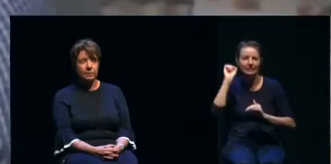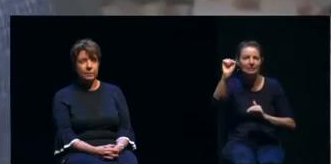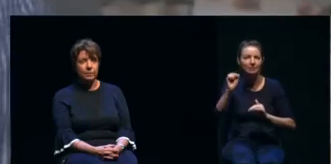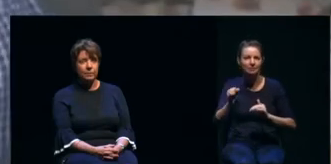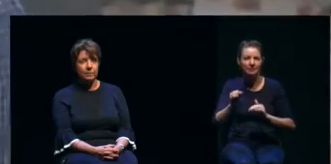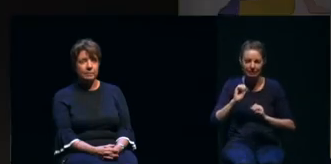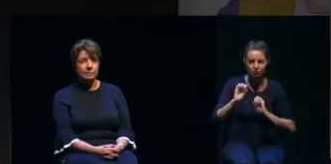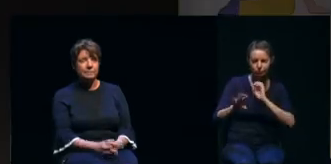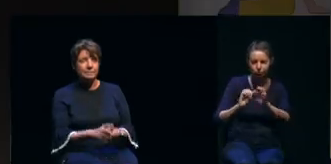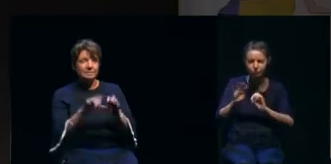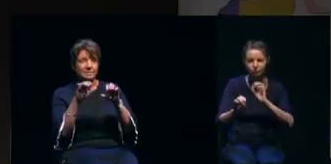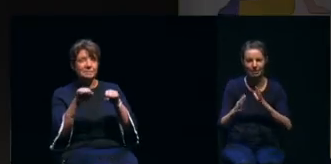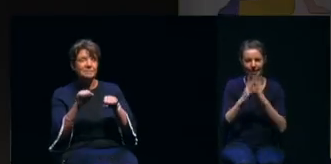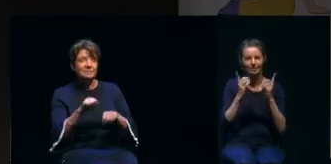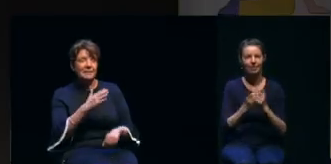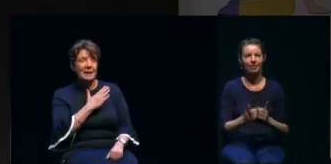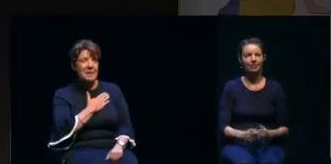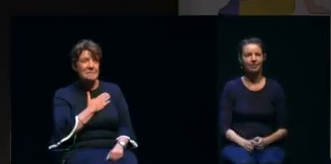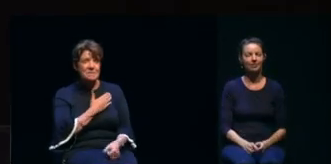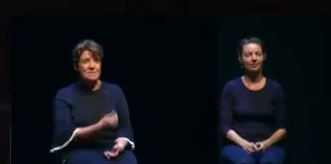got. Yeah, I love it. I love it.